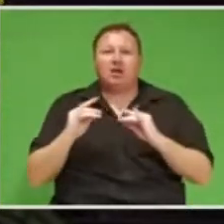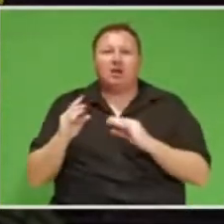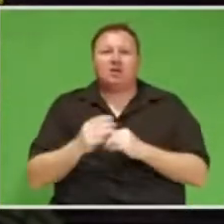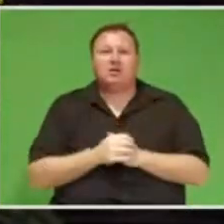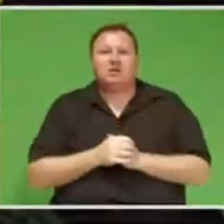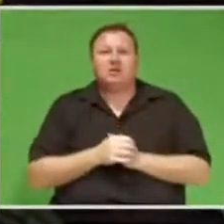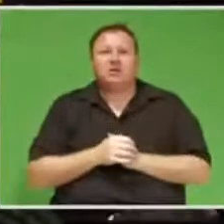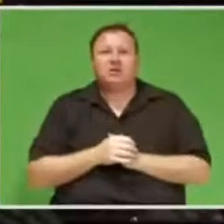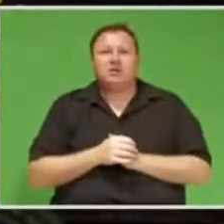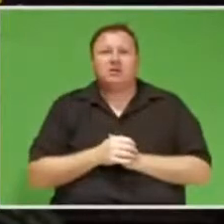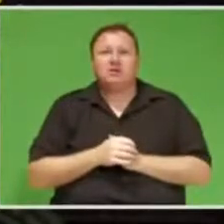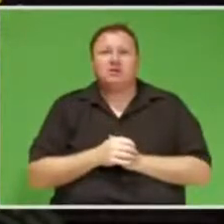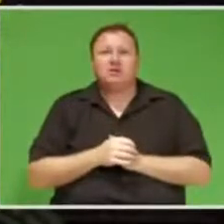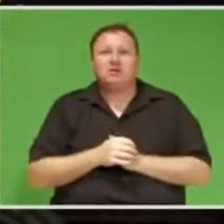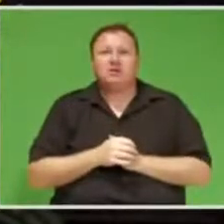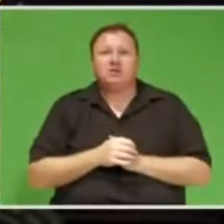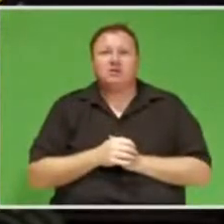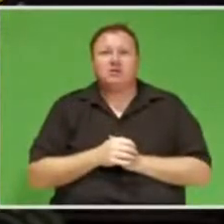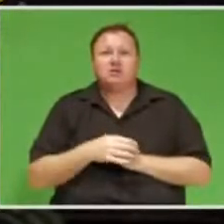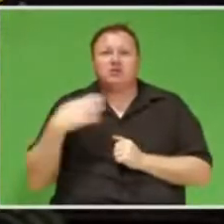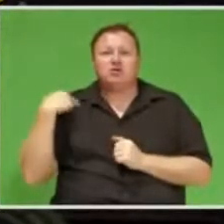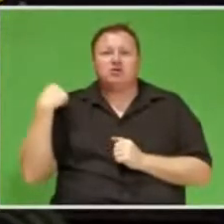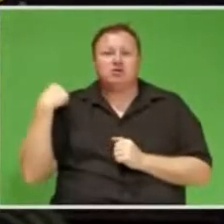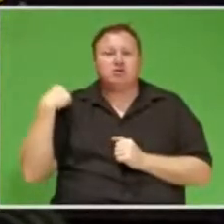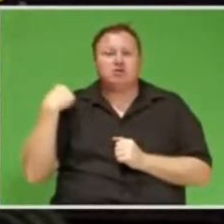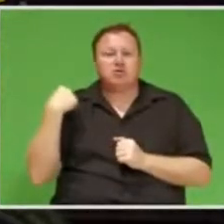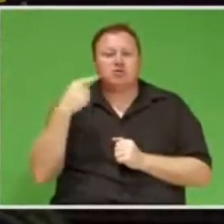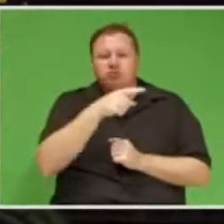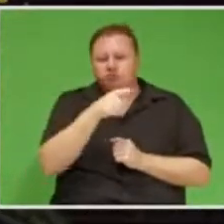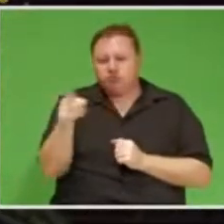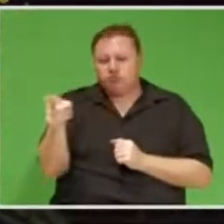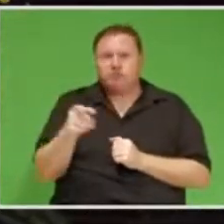Sergeant in arms, please.